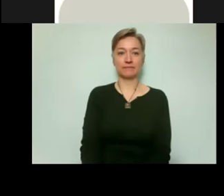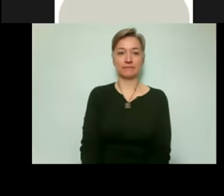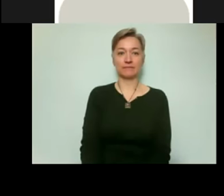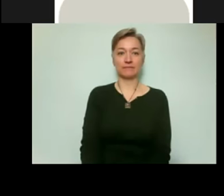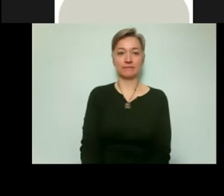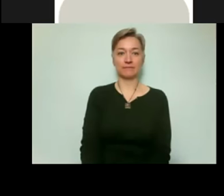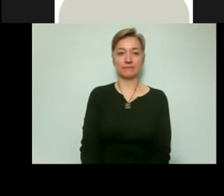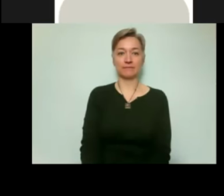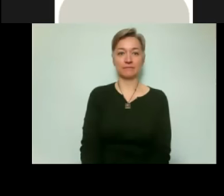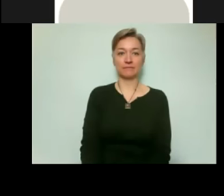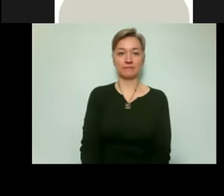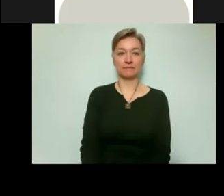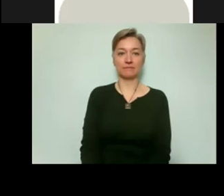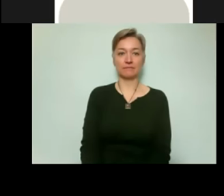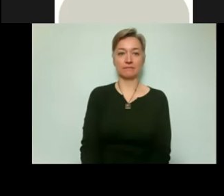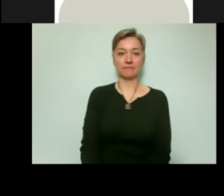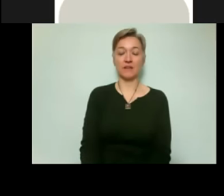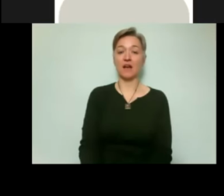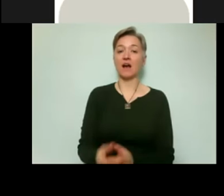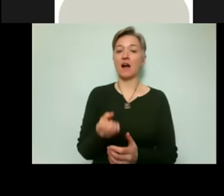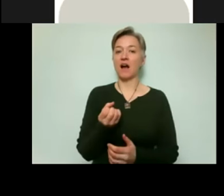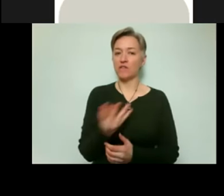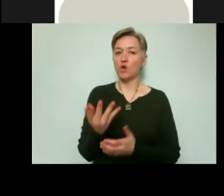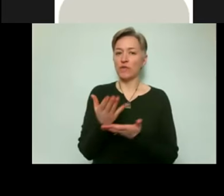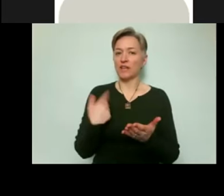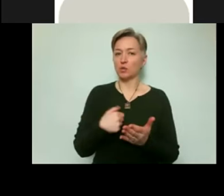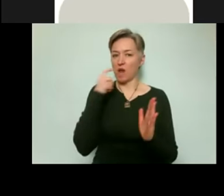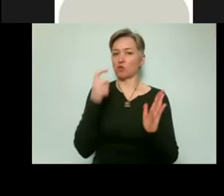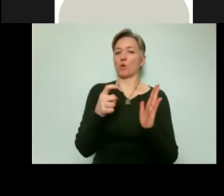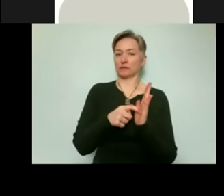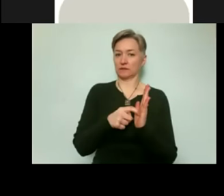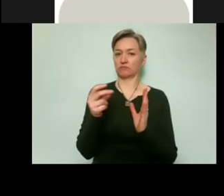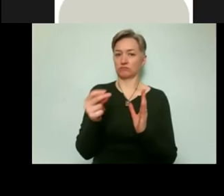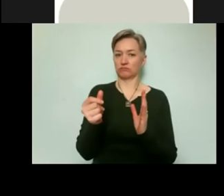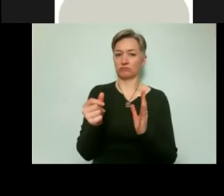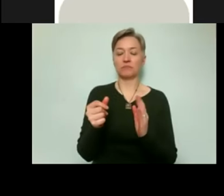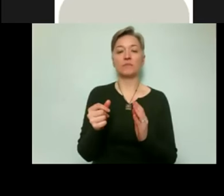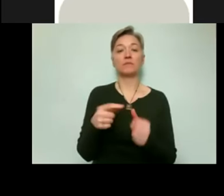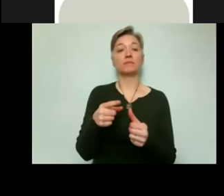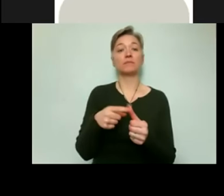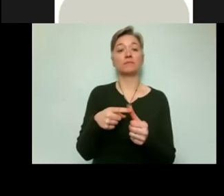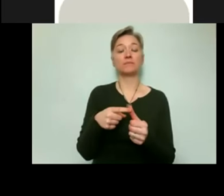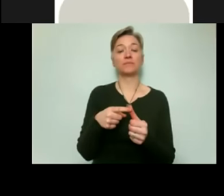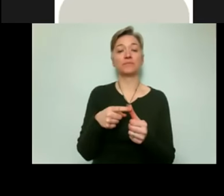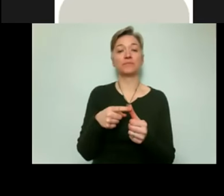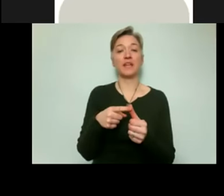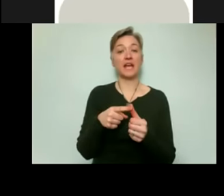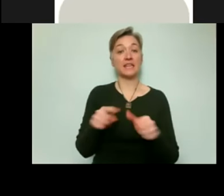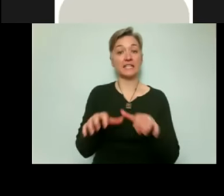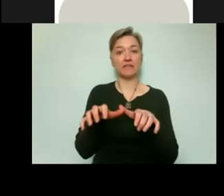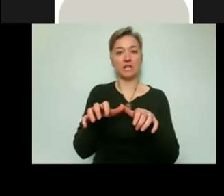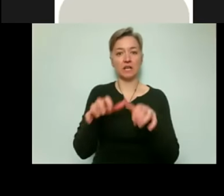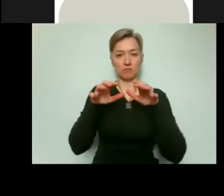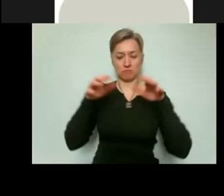So a couple of things were really striking to us as we sat and looked at the data. And the first thing was that the activity was quite